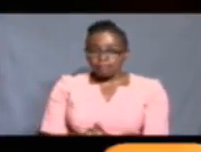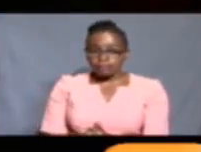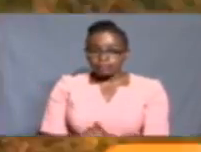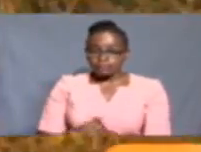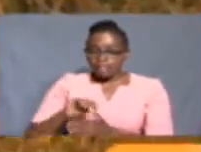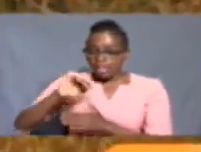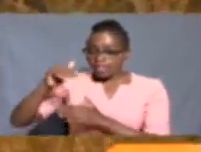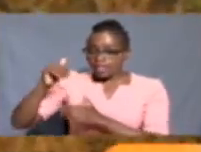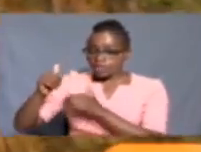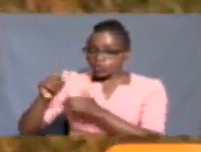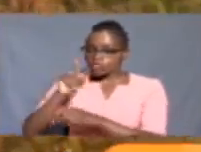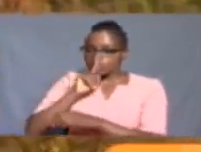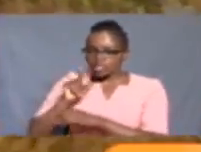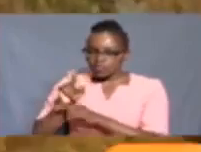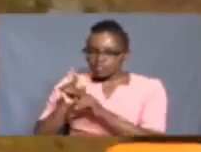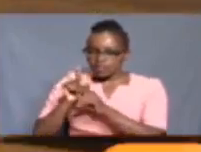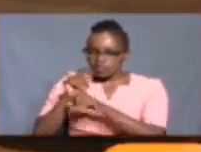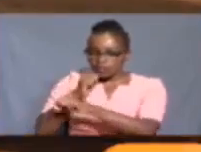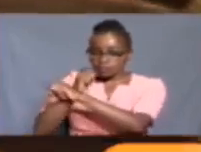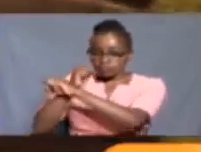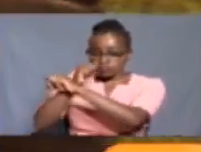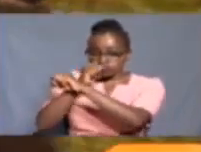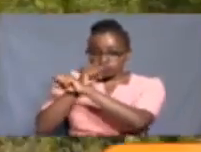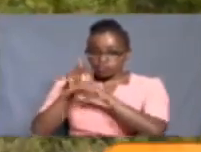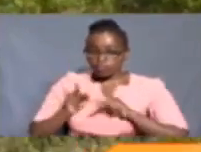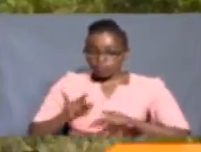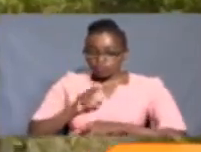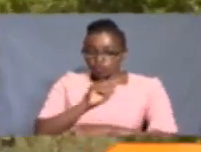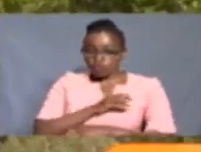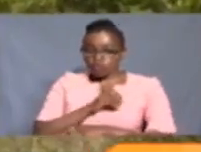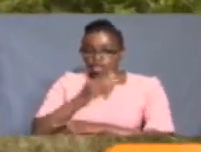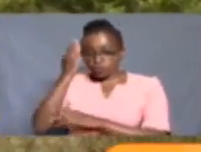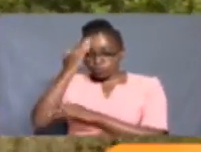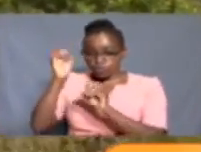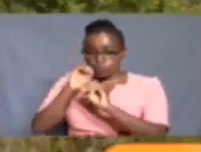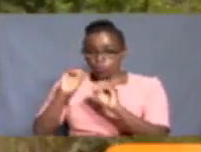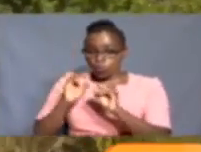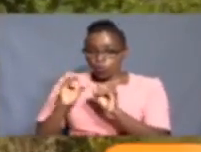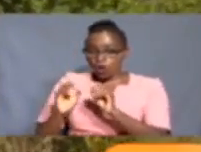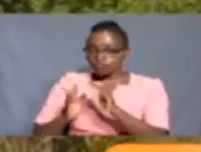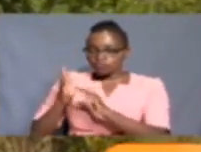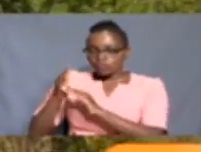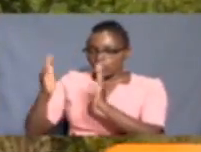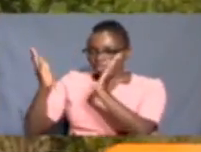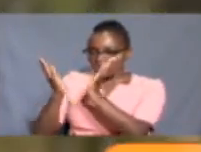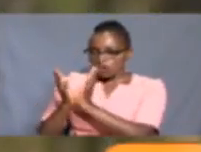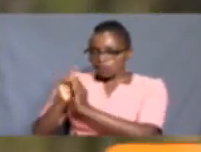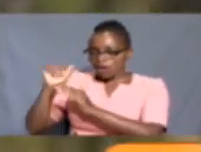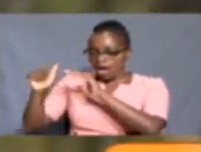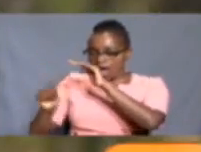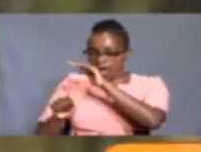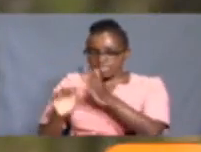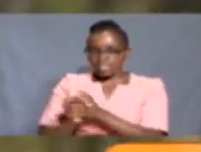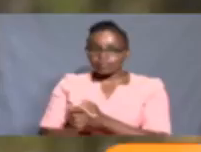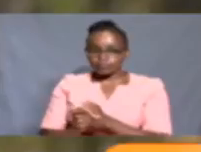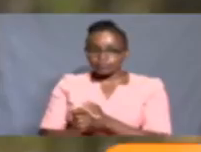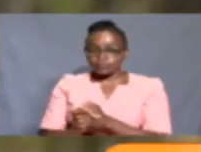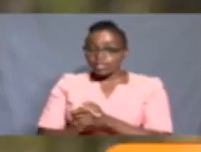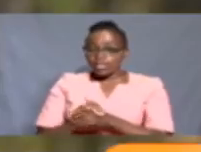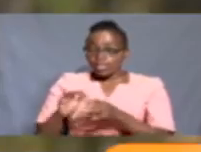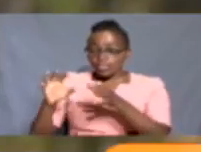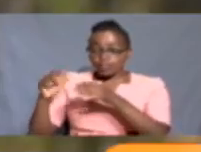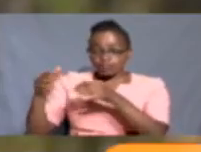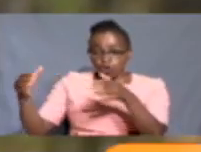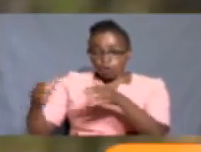Hills that have silently guarded a people whose fear of remaining unknown exceeds the valley below them. Ni jamii imezunguka huu